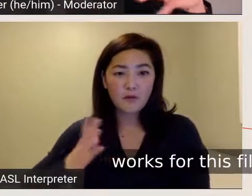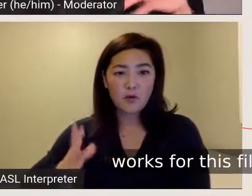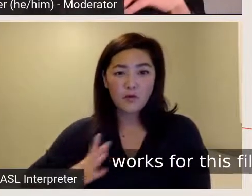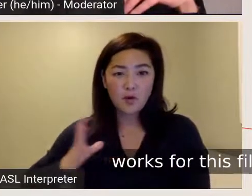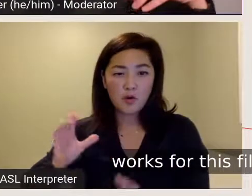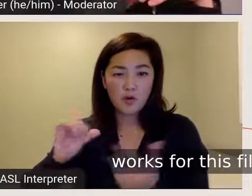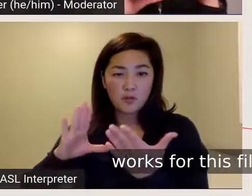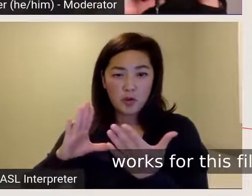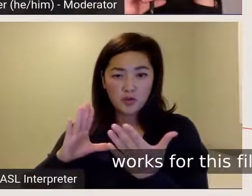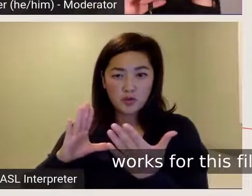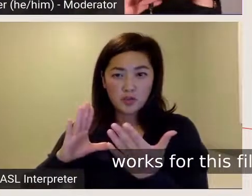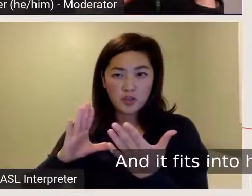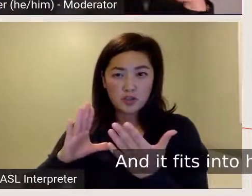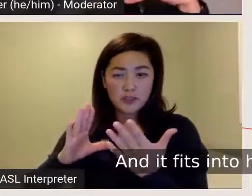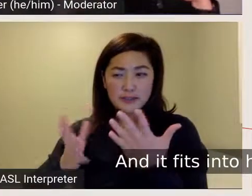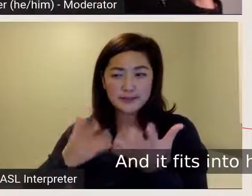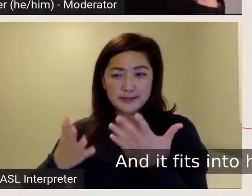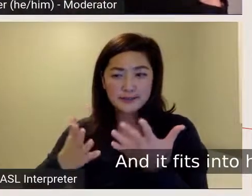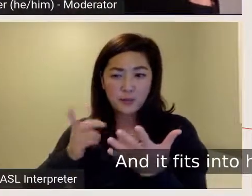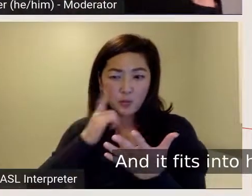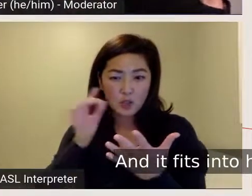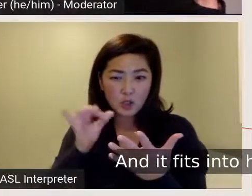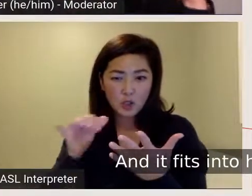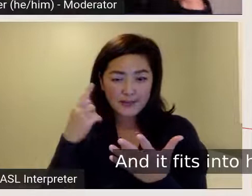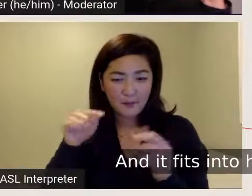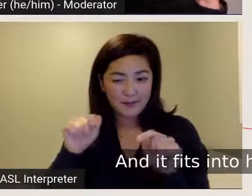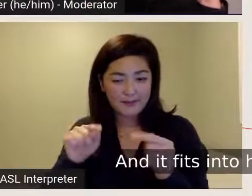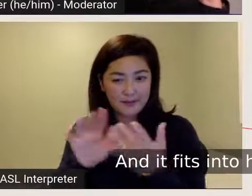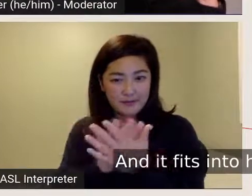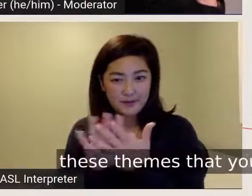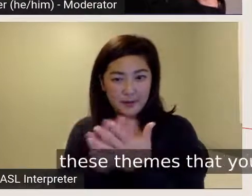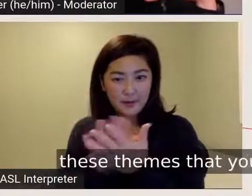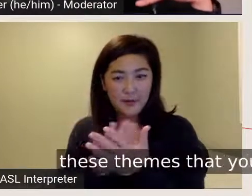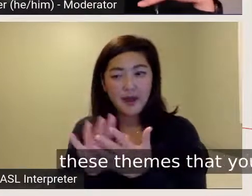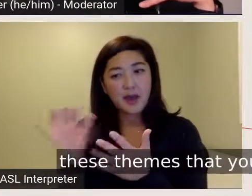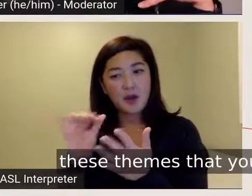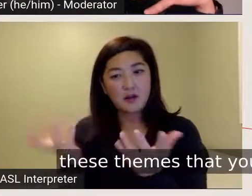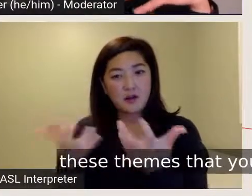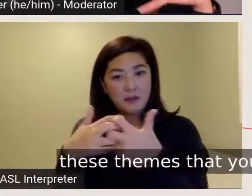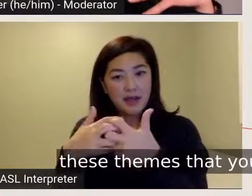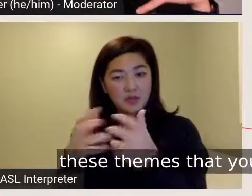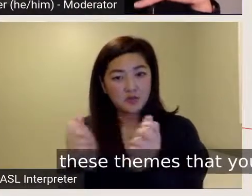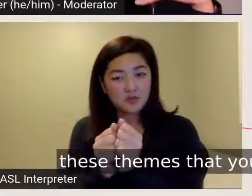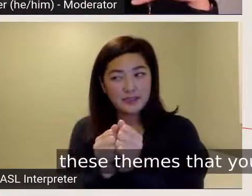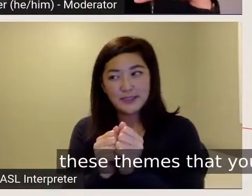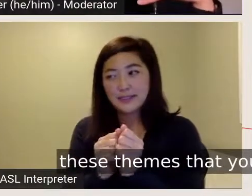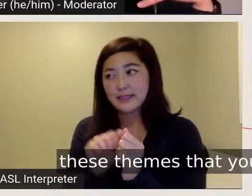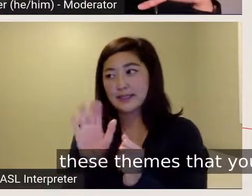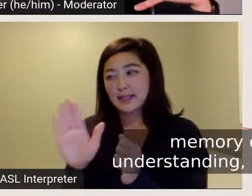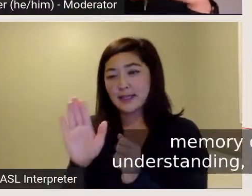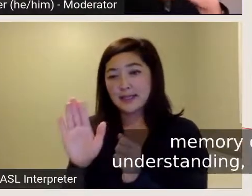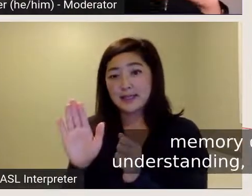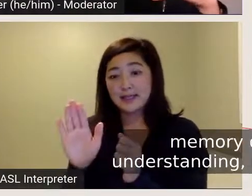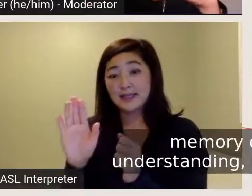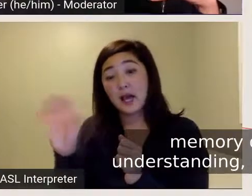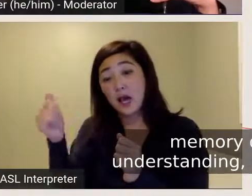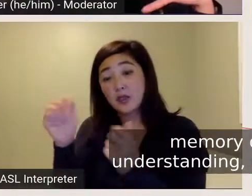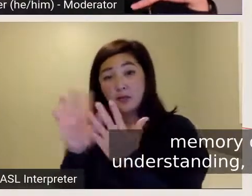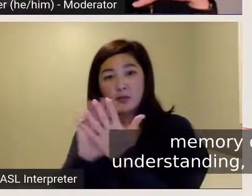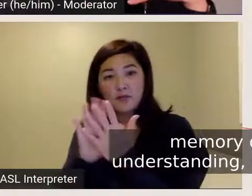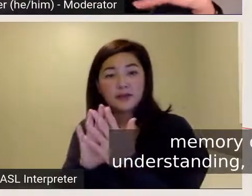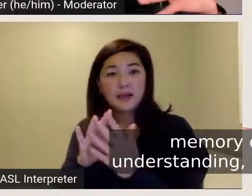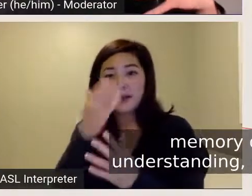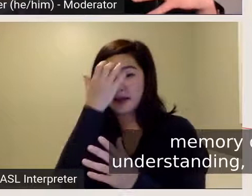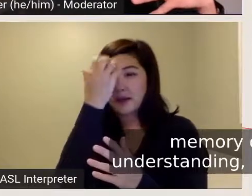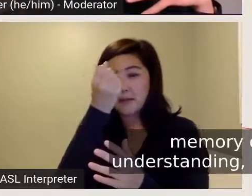this film, especially, and it fits into his larger work, these themes that you've both mentioned, memory of war